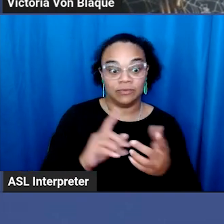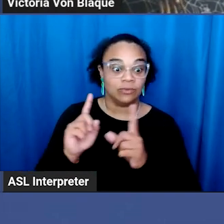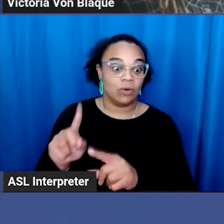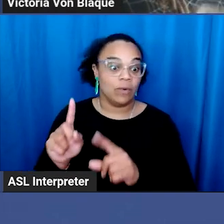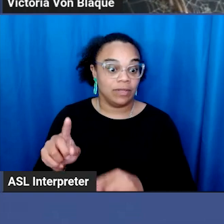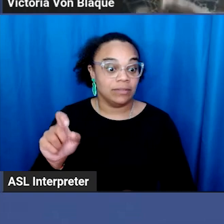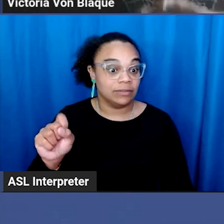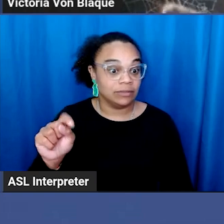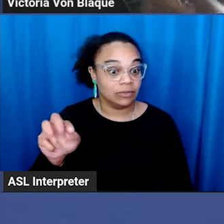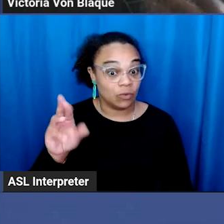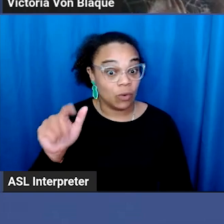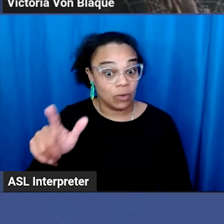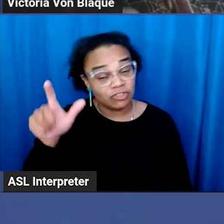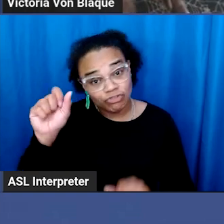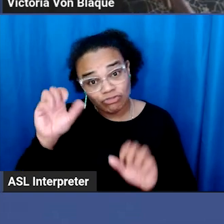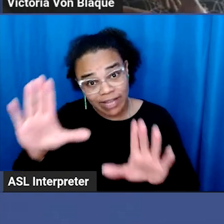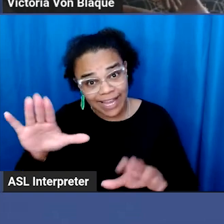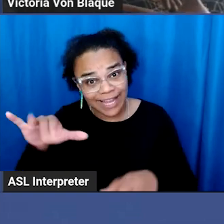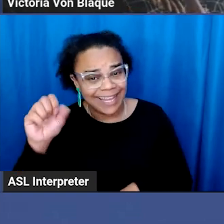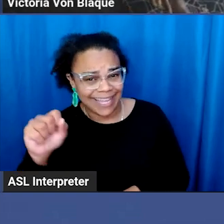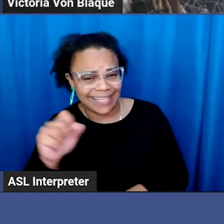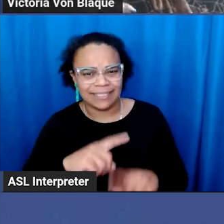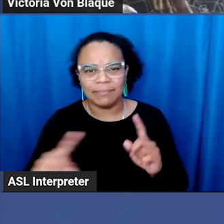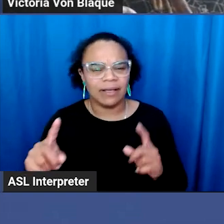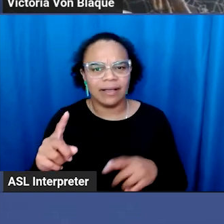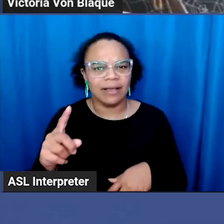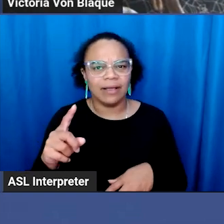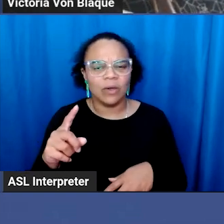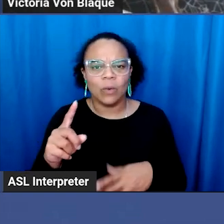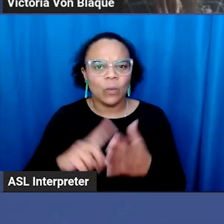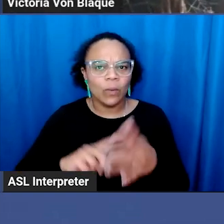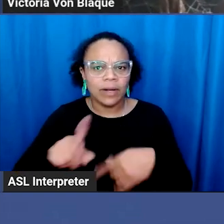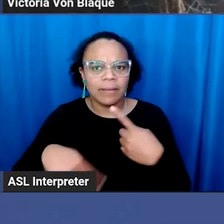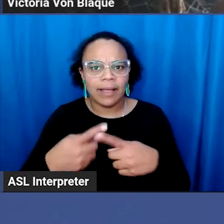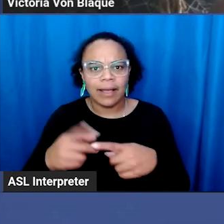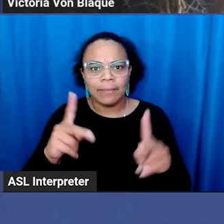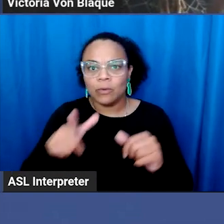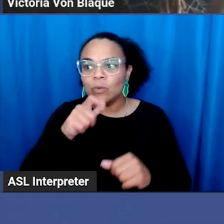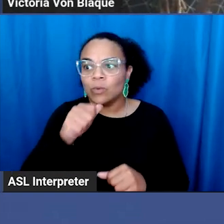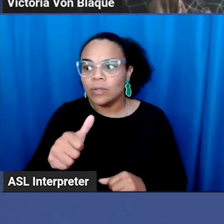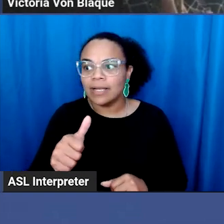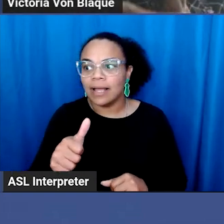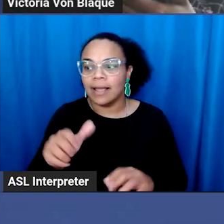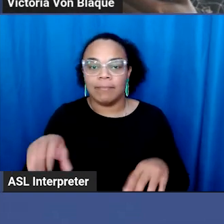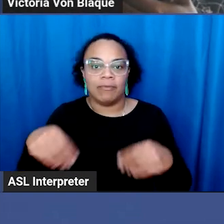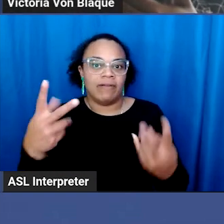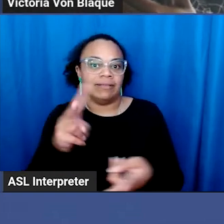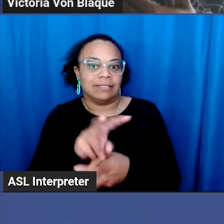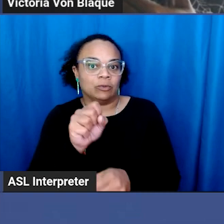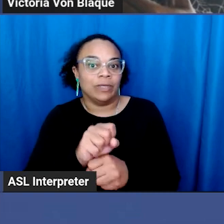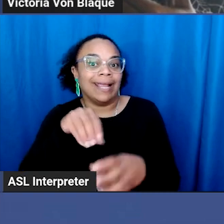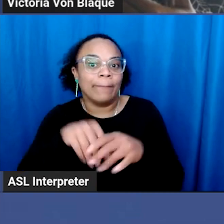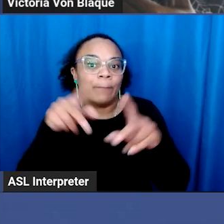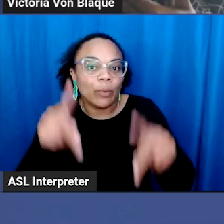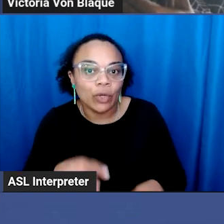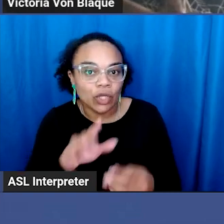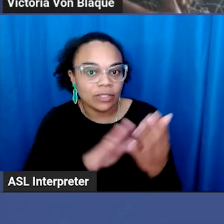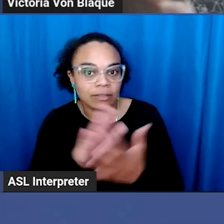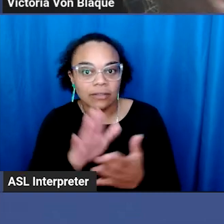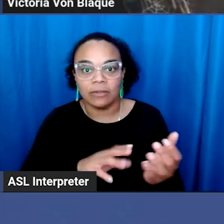great, but what about people who do not do sex work in person or on the